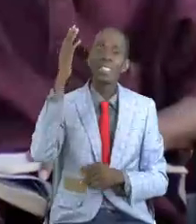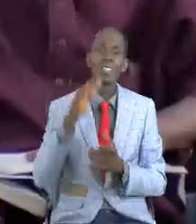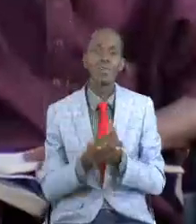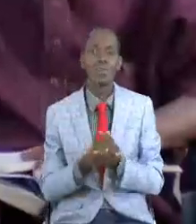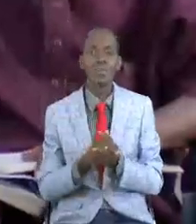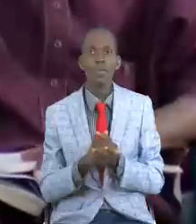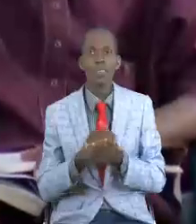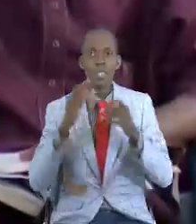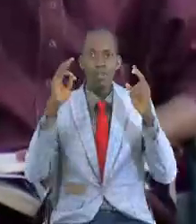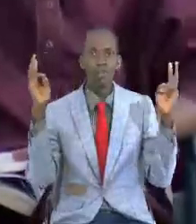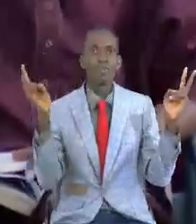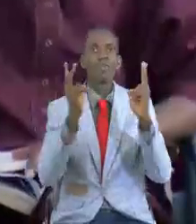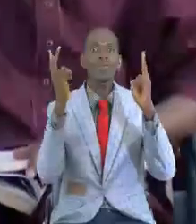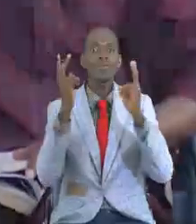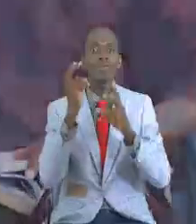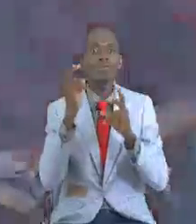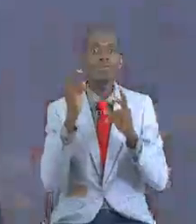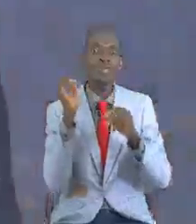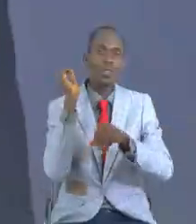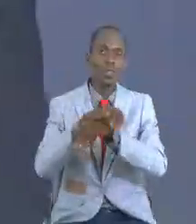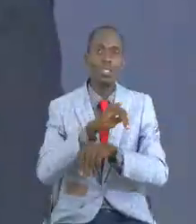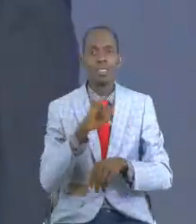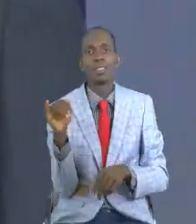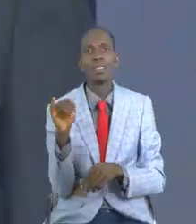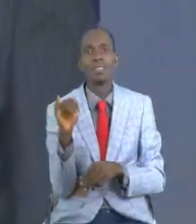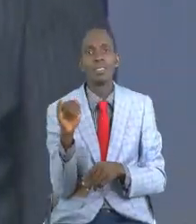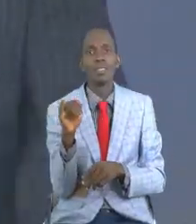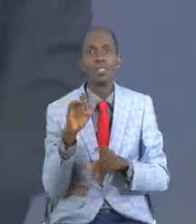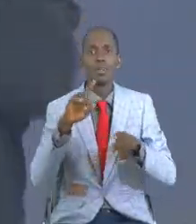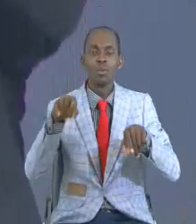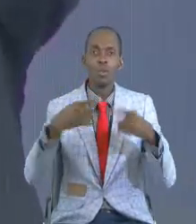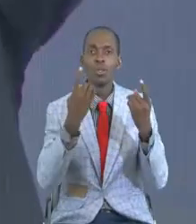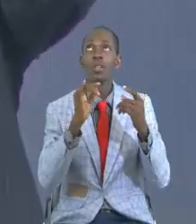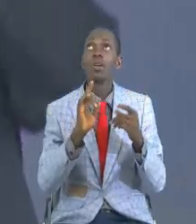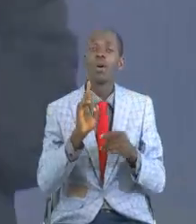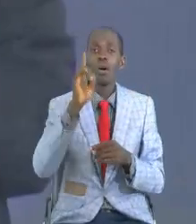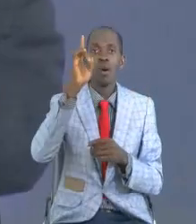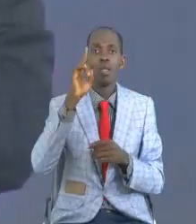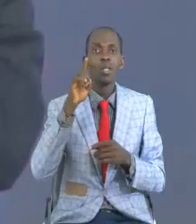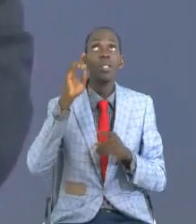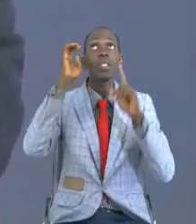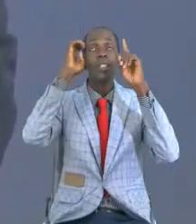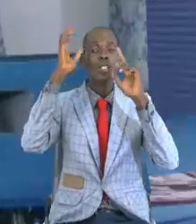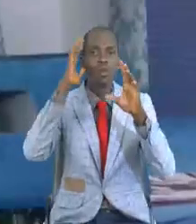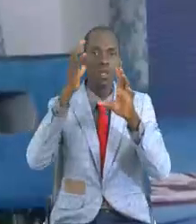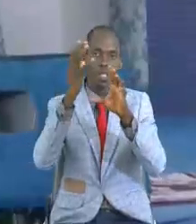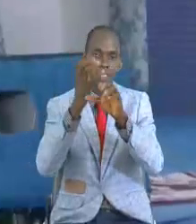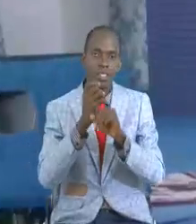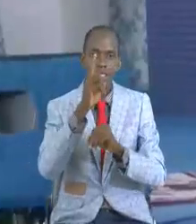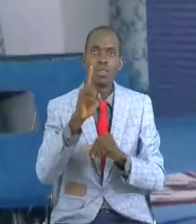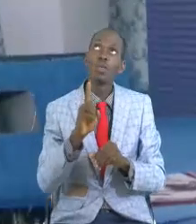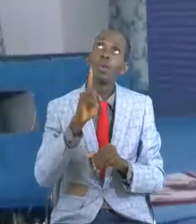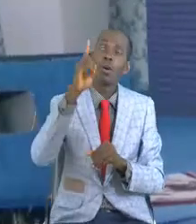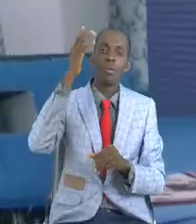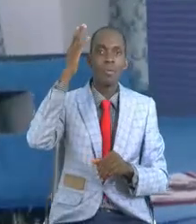Victorious, conquering, going on, he will receive you to glory.